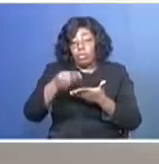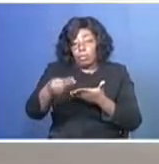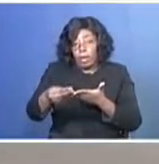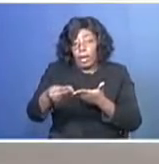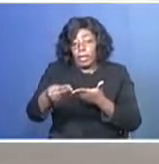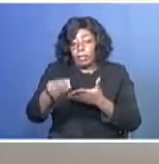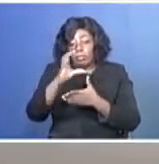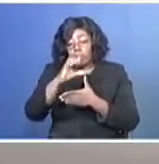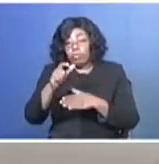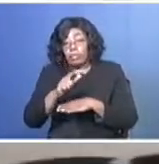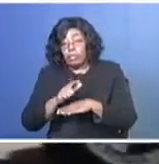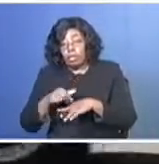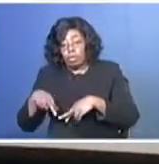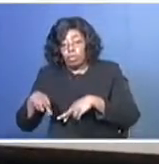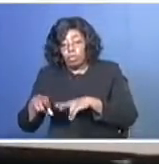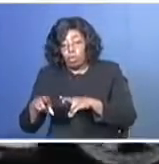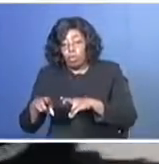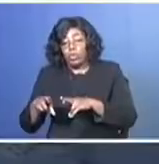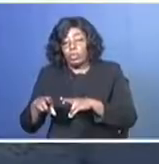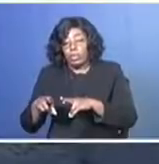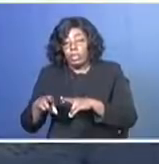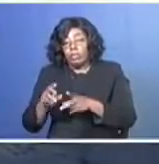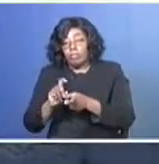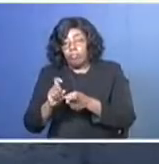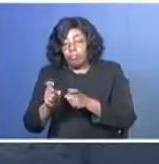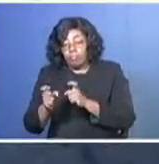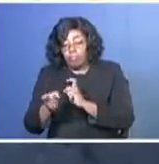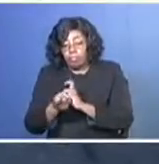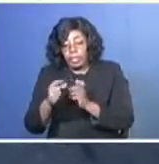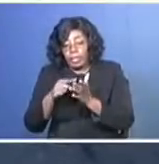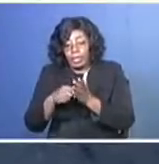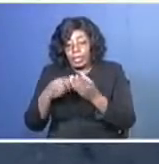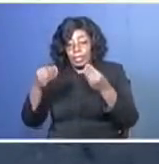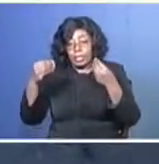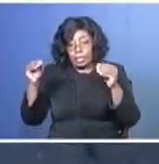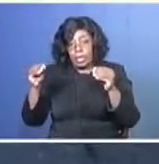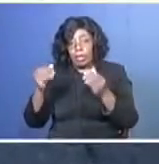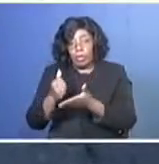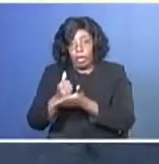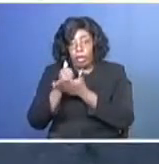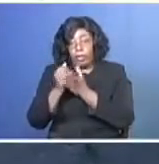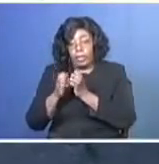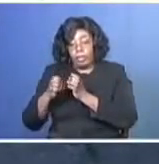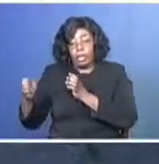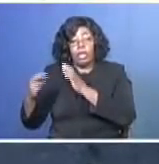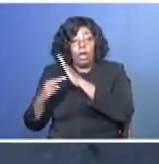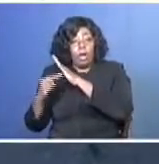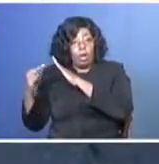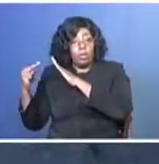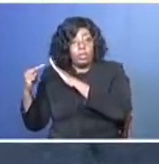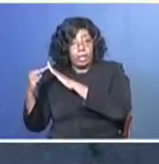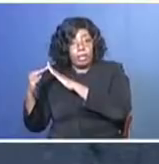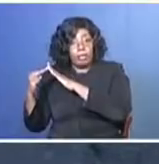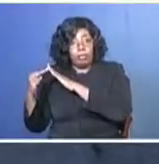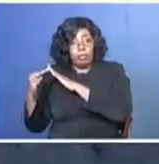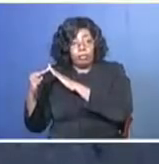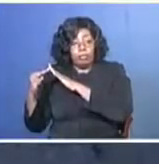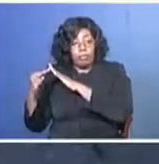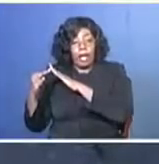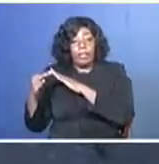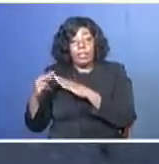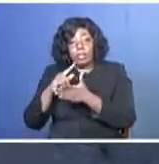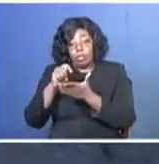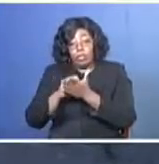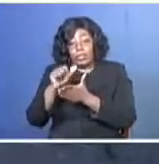convey the Paris Court Road reservation. The sale would accommodate the expansion of a hotel property at the sum of